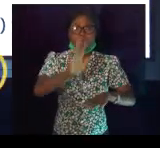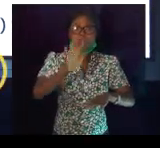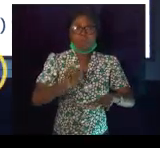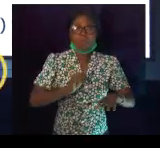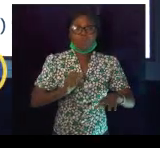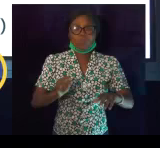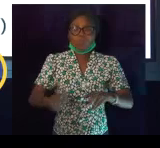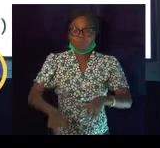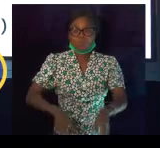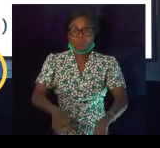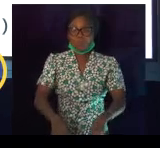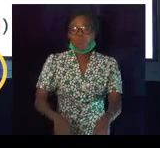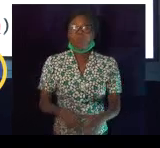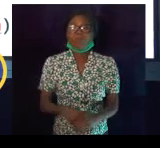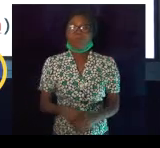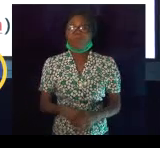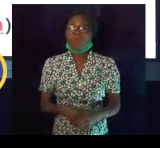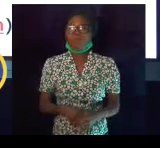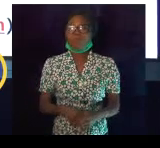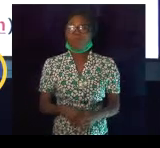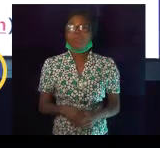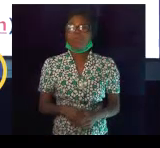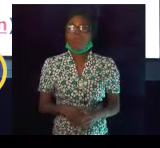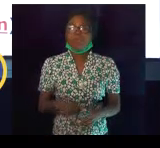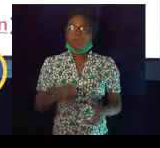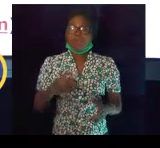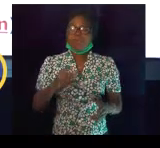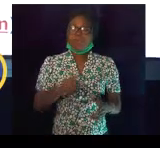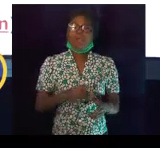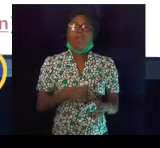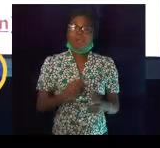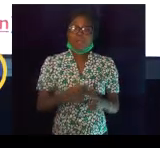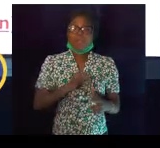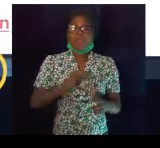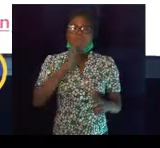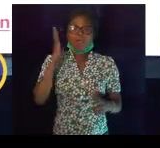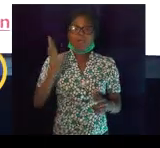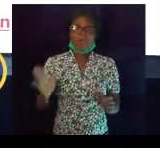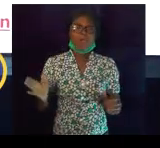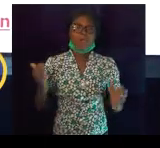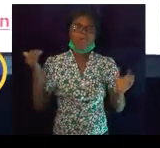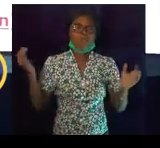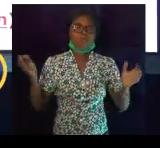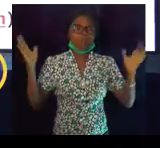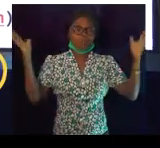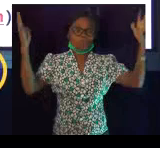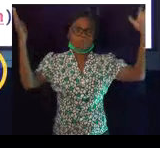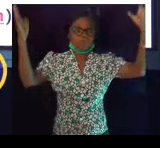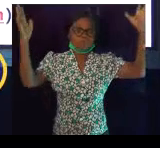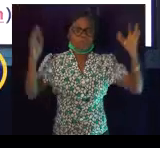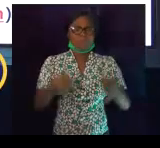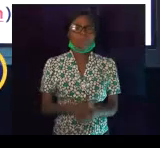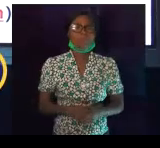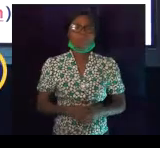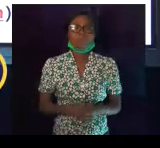foot. Did you get the 8 correctly? Then I must celebrate you with a cheer.